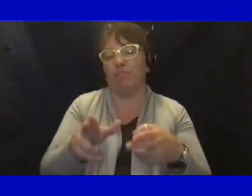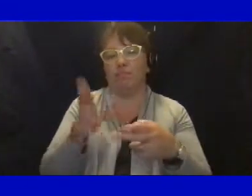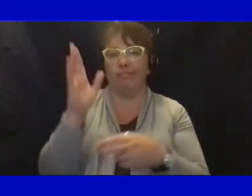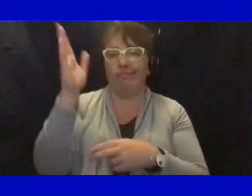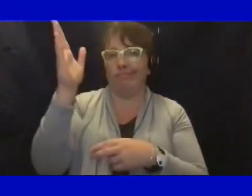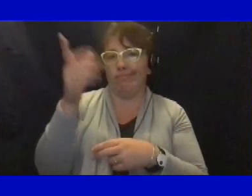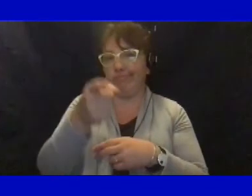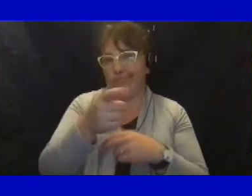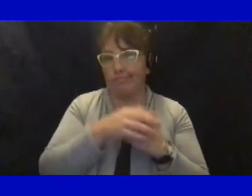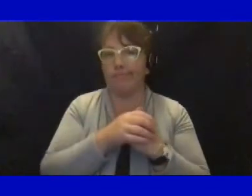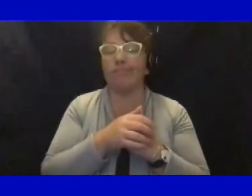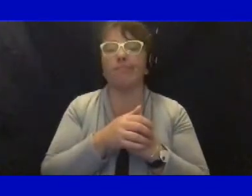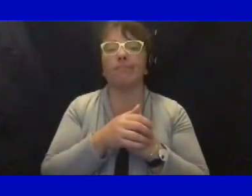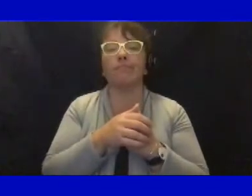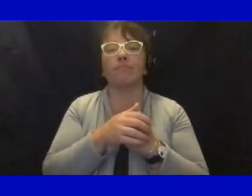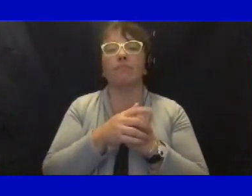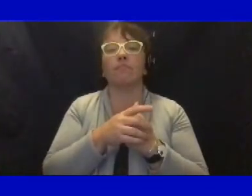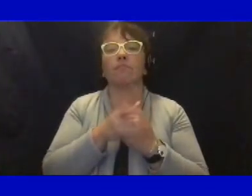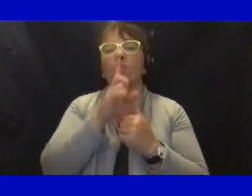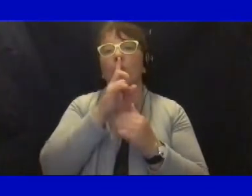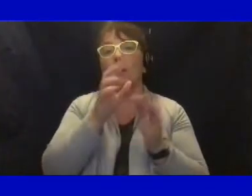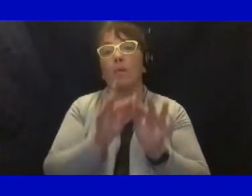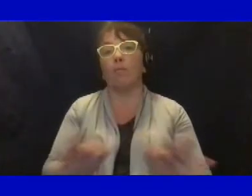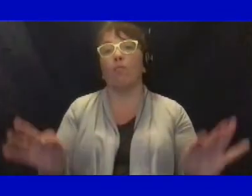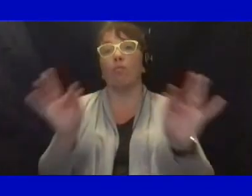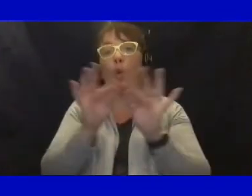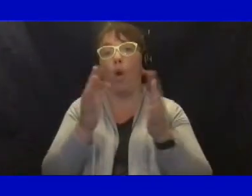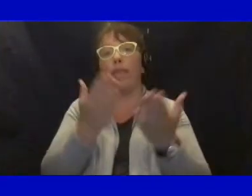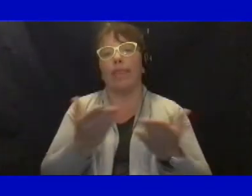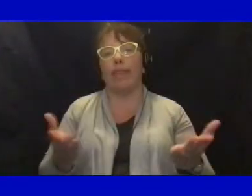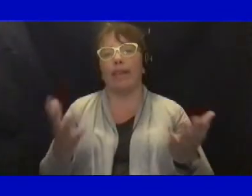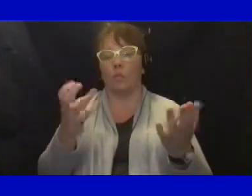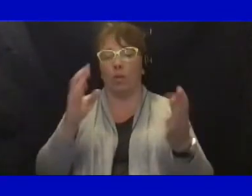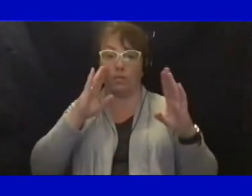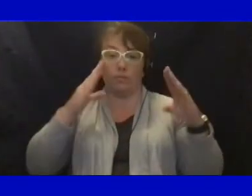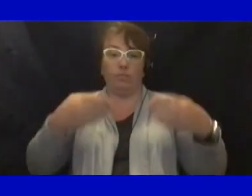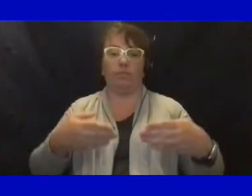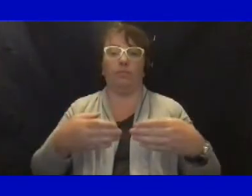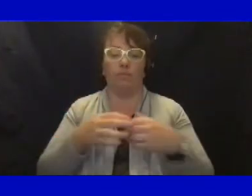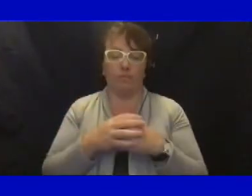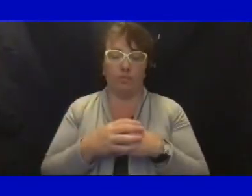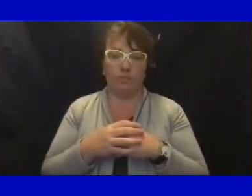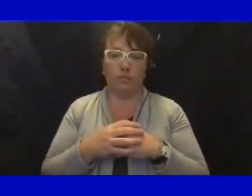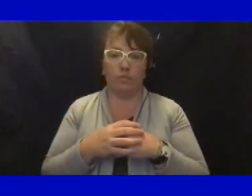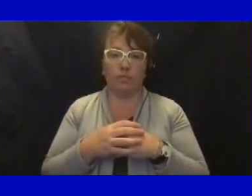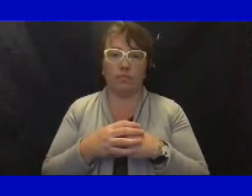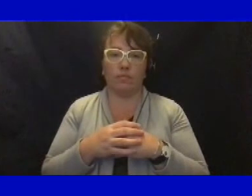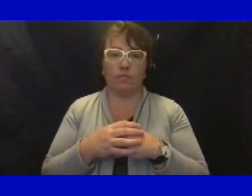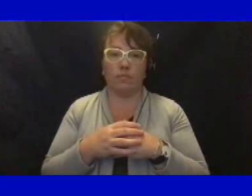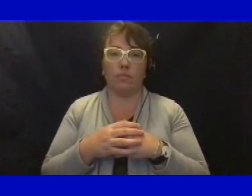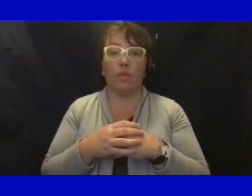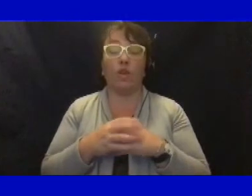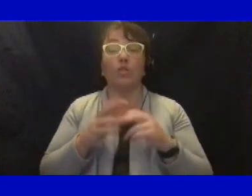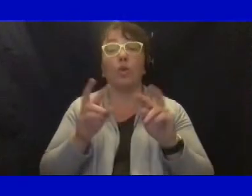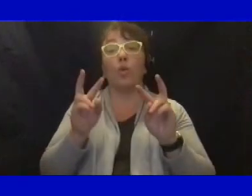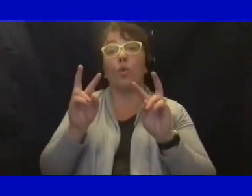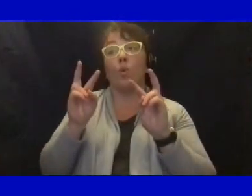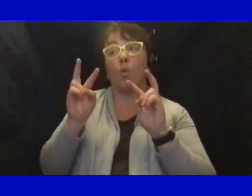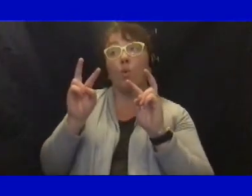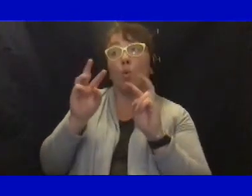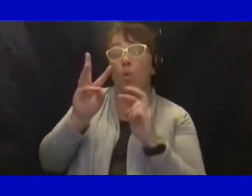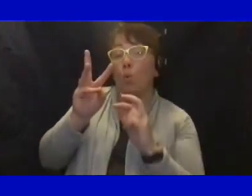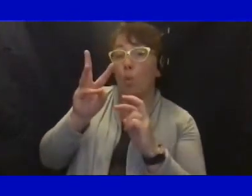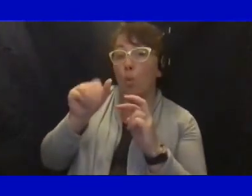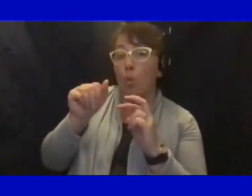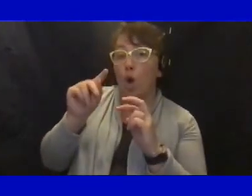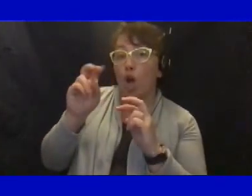main takeaway points here that I want you to focus on is watches and warnings and understanding what those are. And